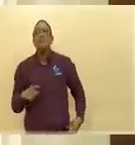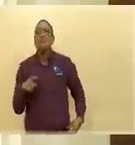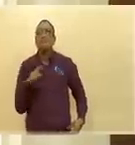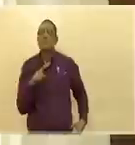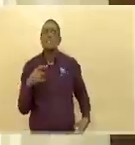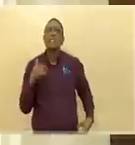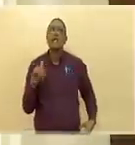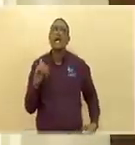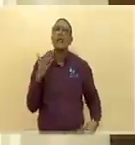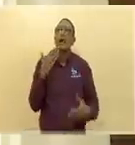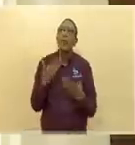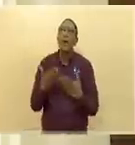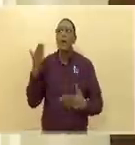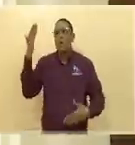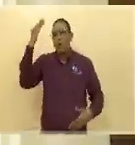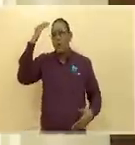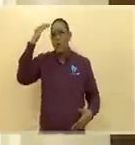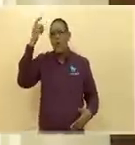a well-known